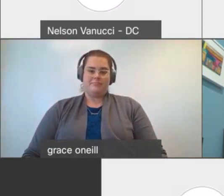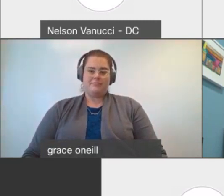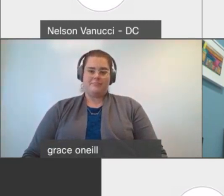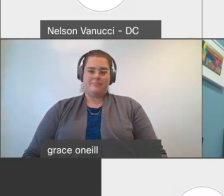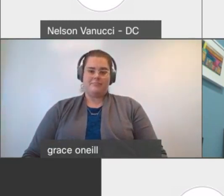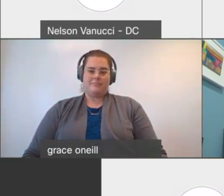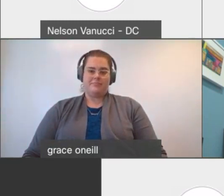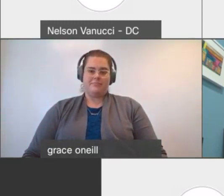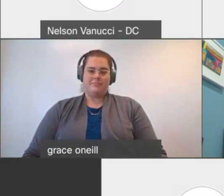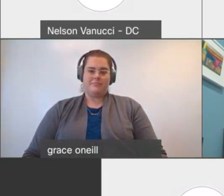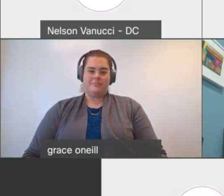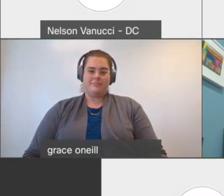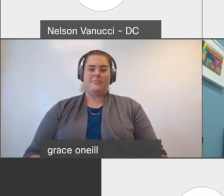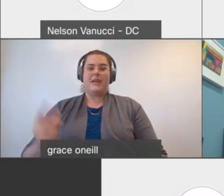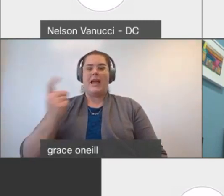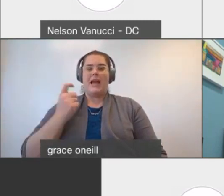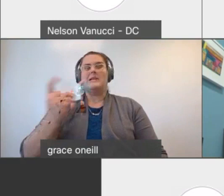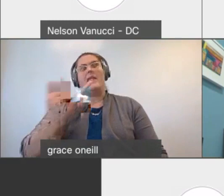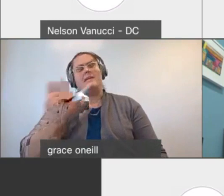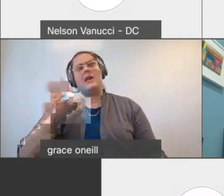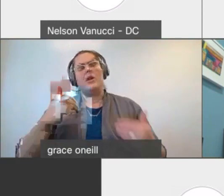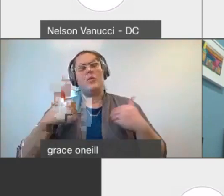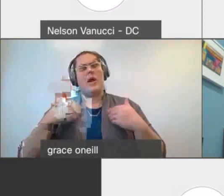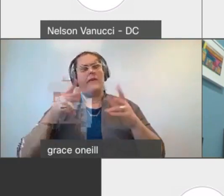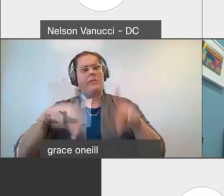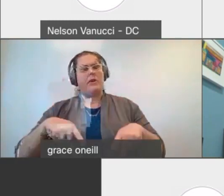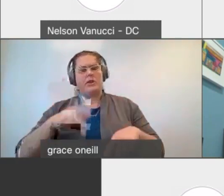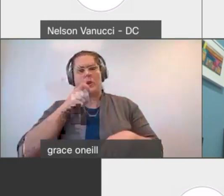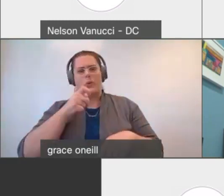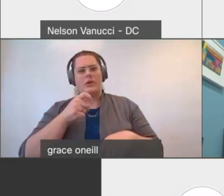So let's say we have an existing person who submitted a waiver.